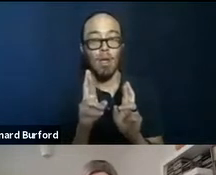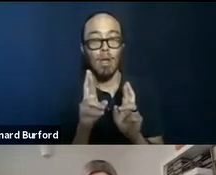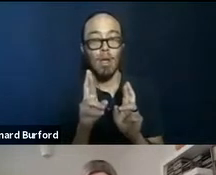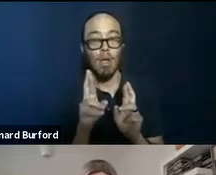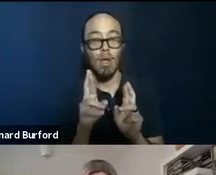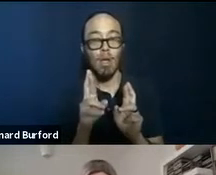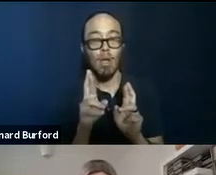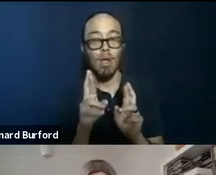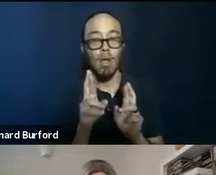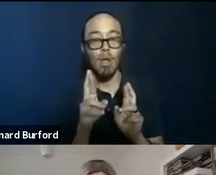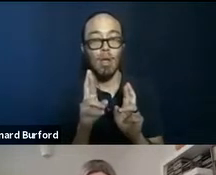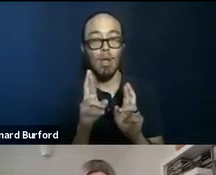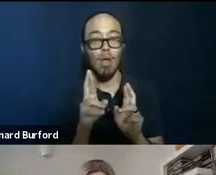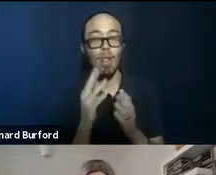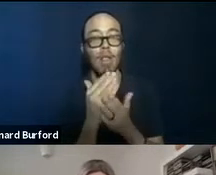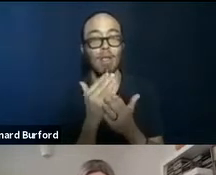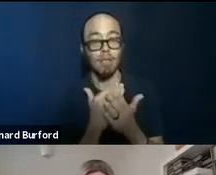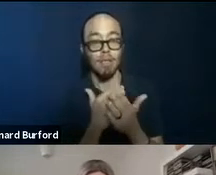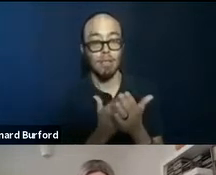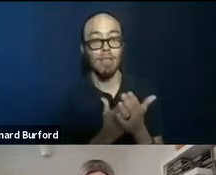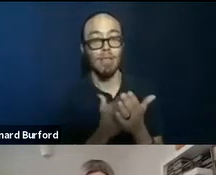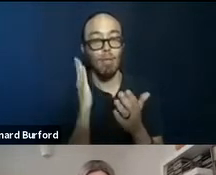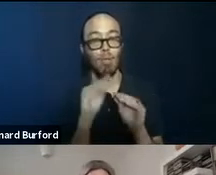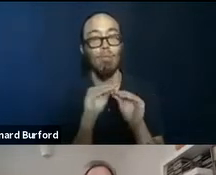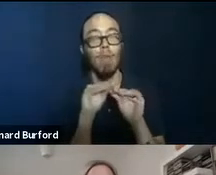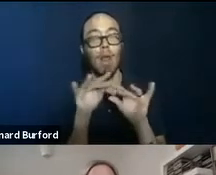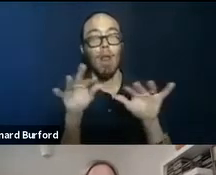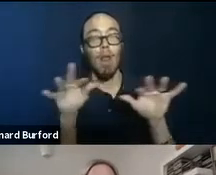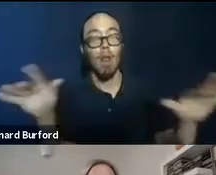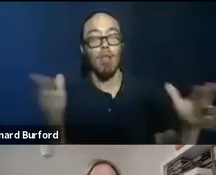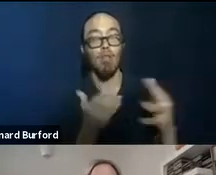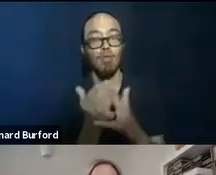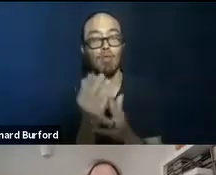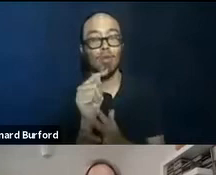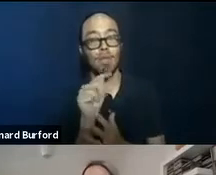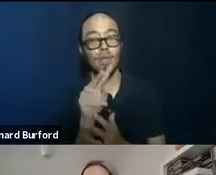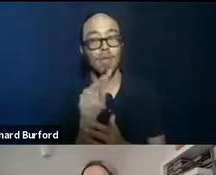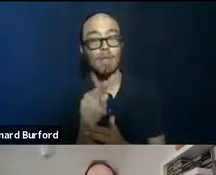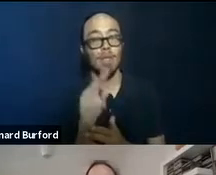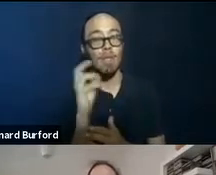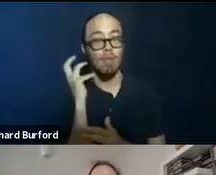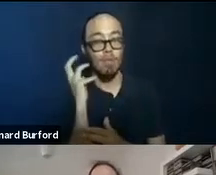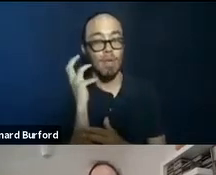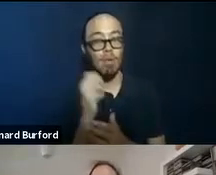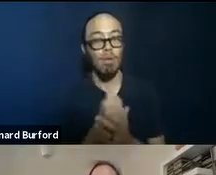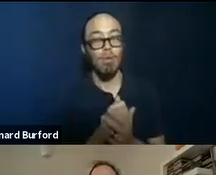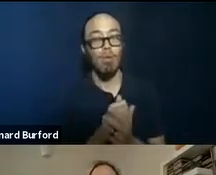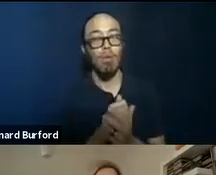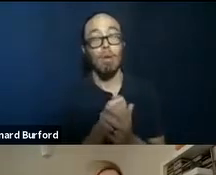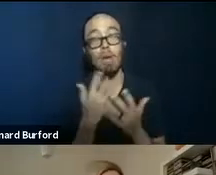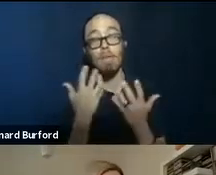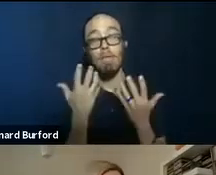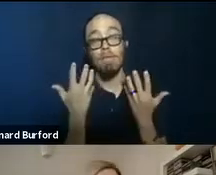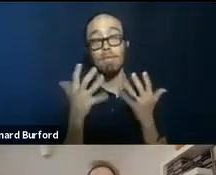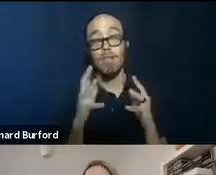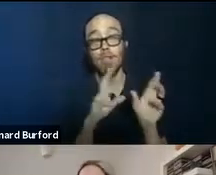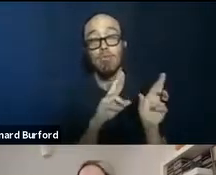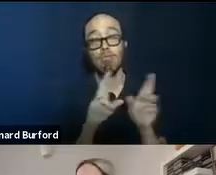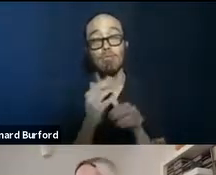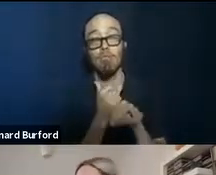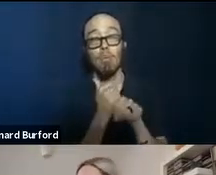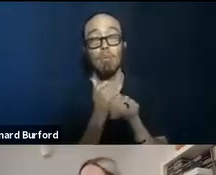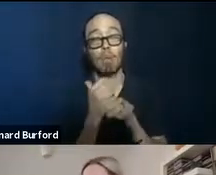lessons that will be broadcasted through the television and the radio. Once you are preparing these